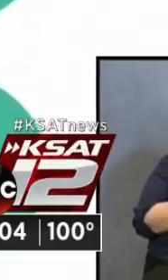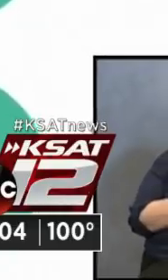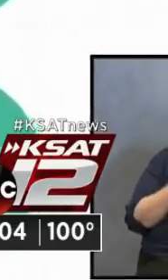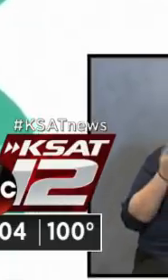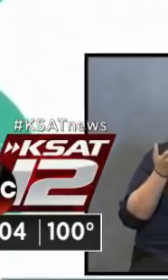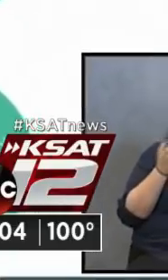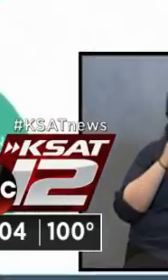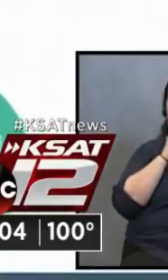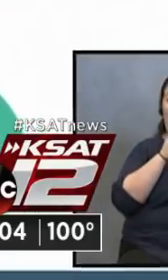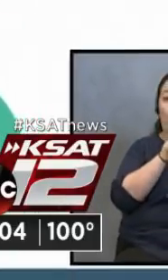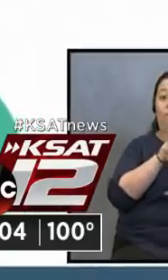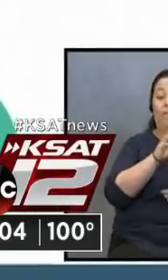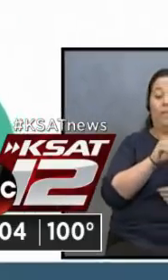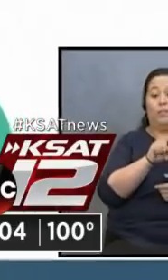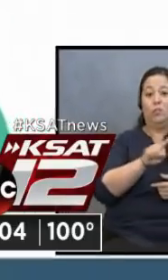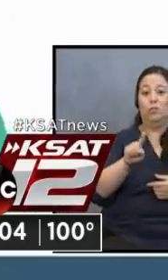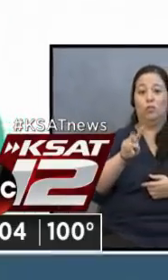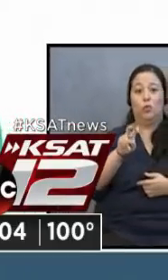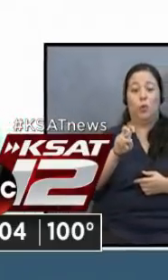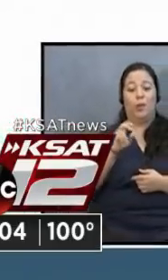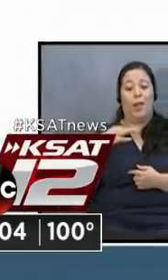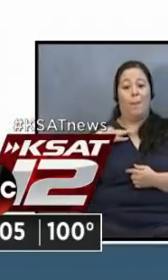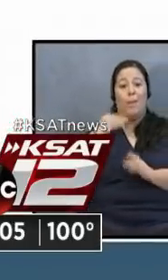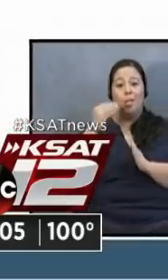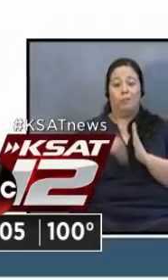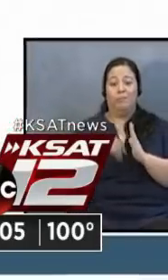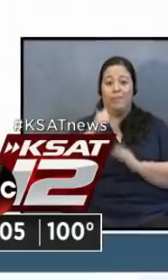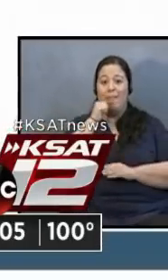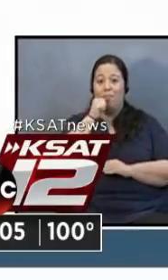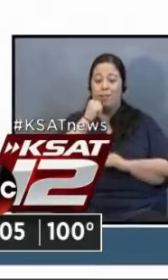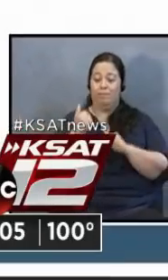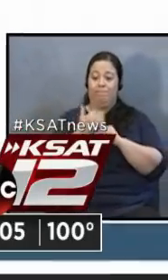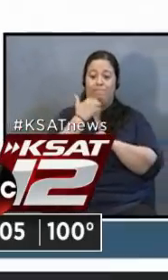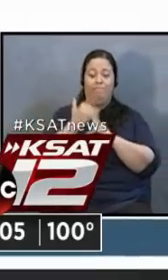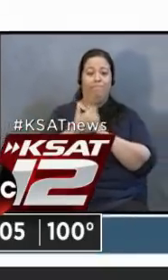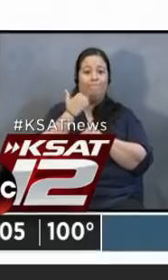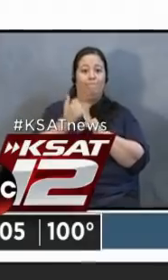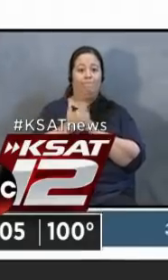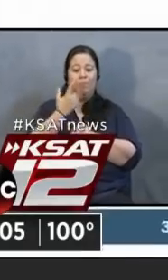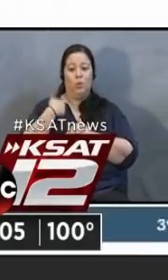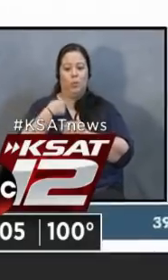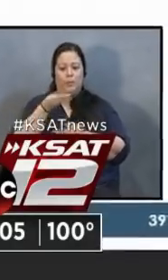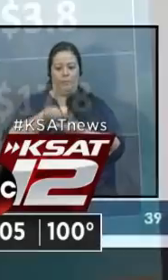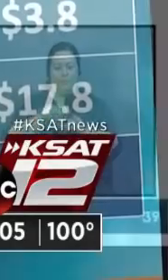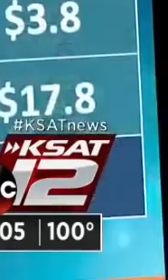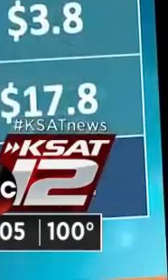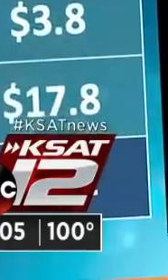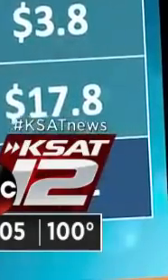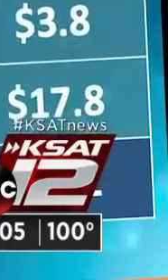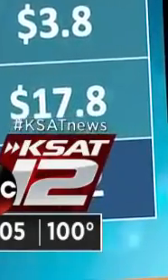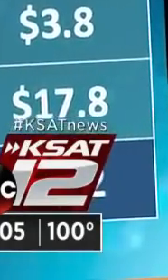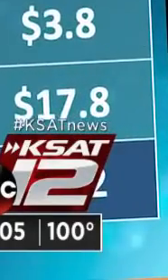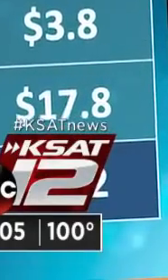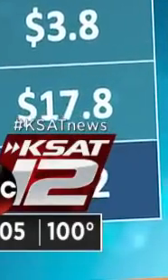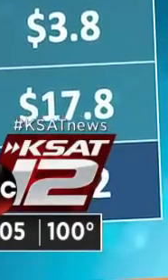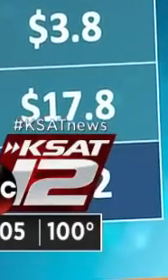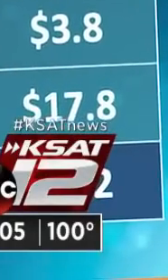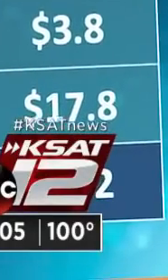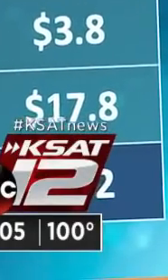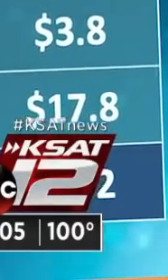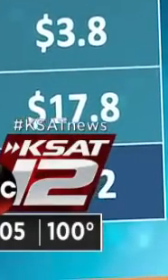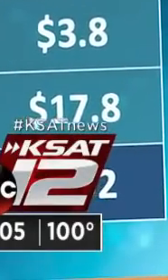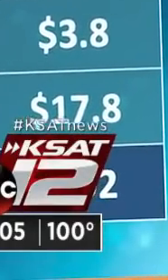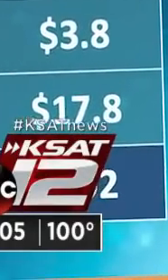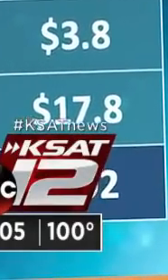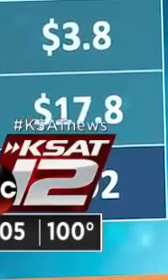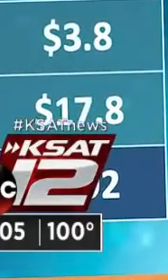applications per day and expending approximately $2.5 million in funds per week. Most of